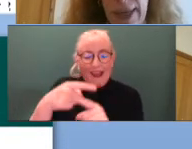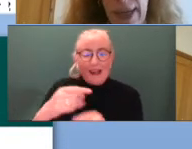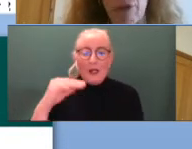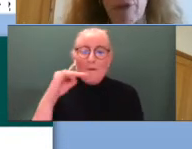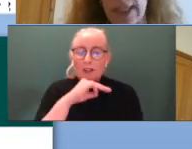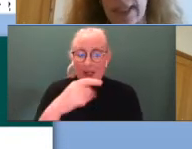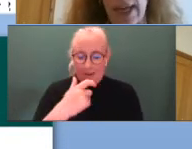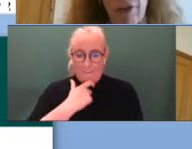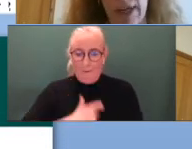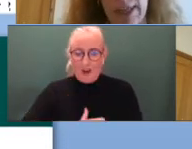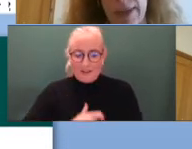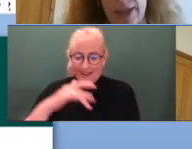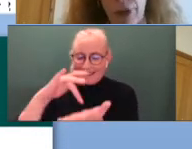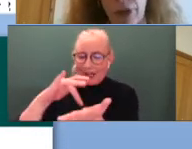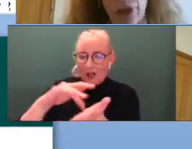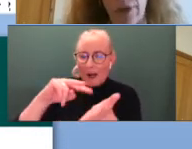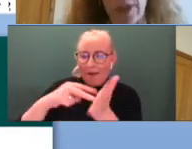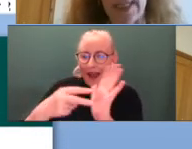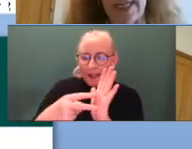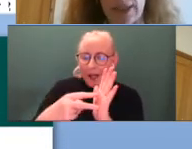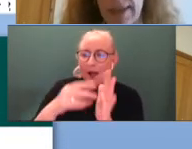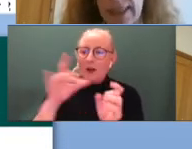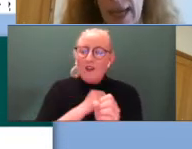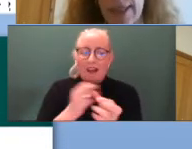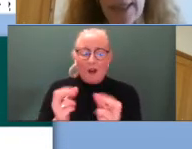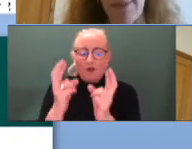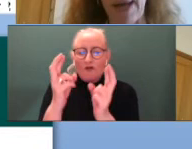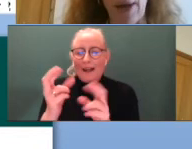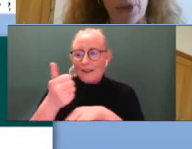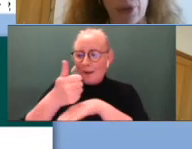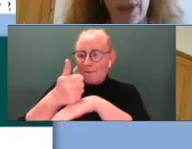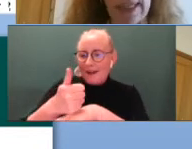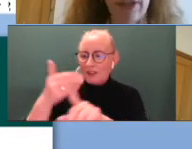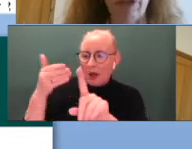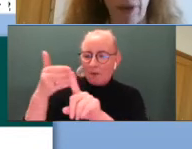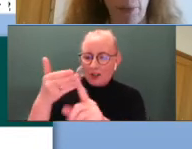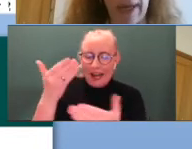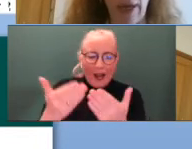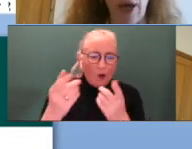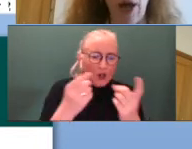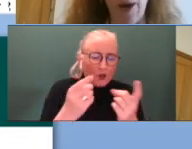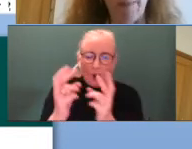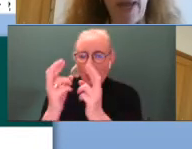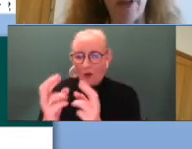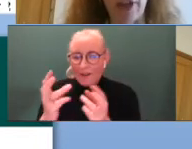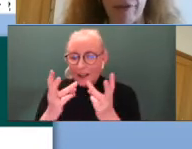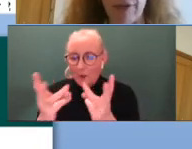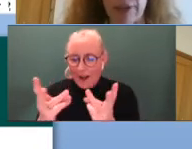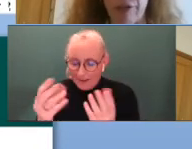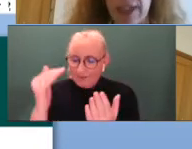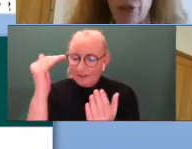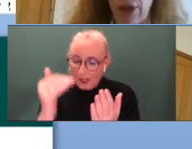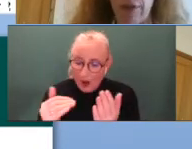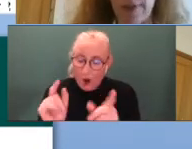person-centered planning and really taking a rights-based approach. So this isn't about decanting, it's about how we do things in the right way, and